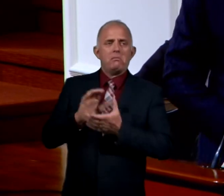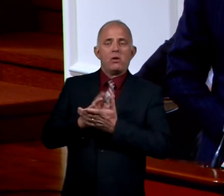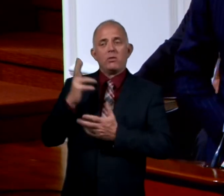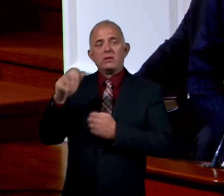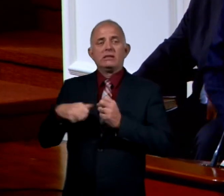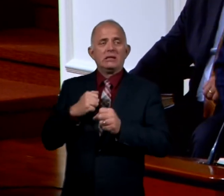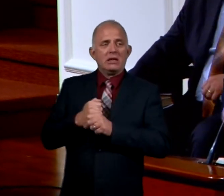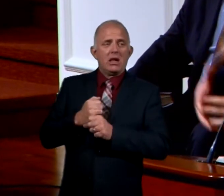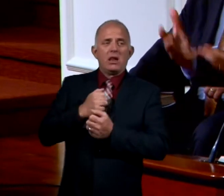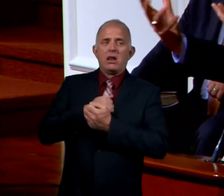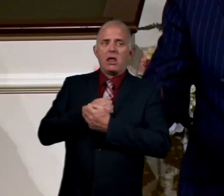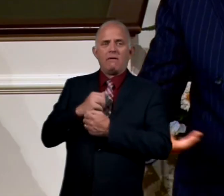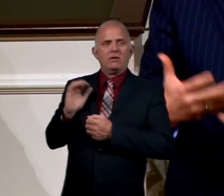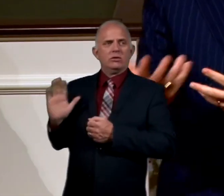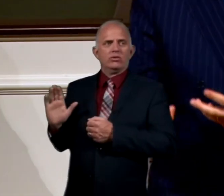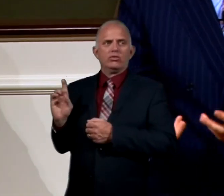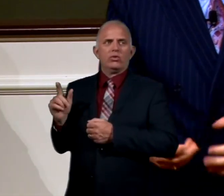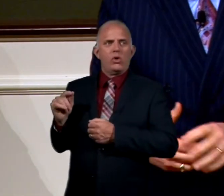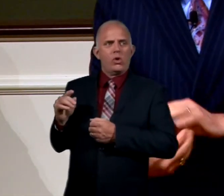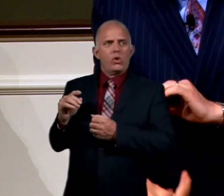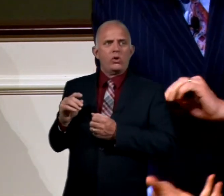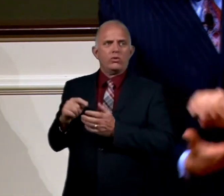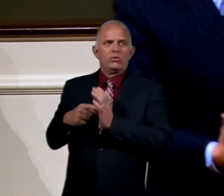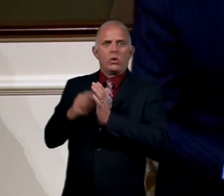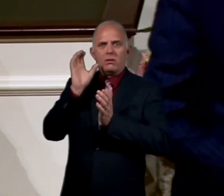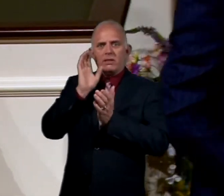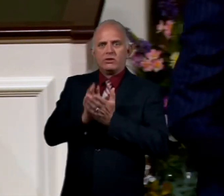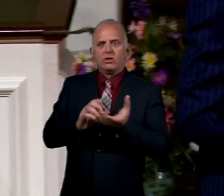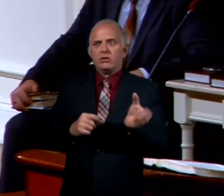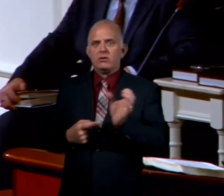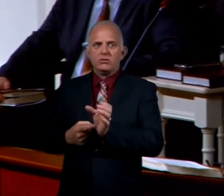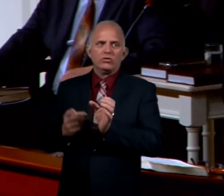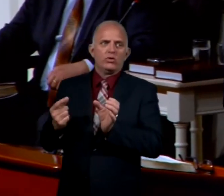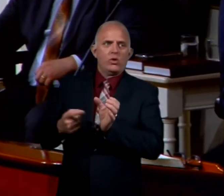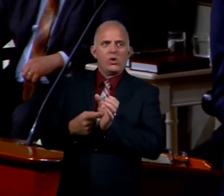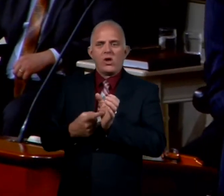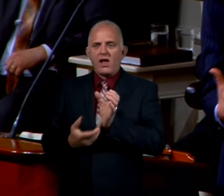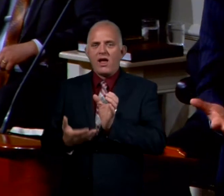their dogs. Oh, they showed me pictures of their dogs. And they had